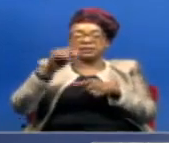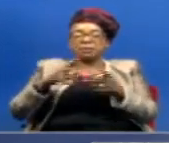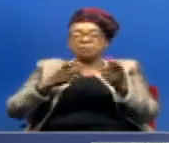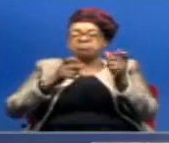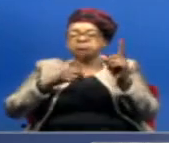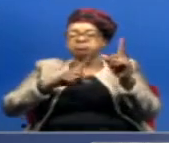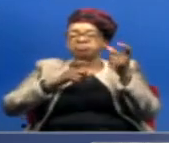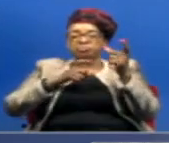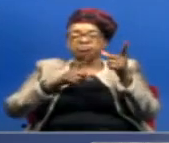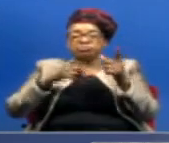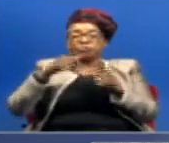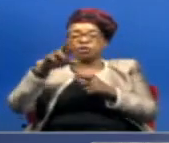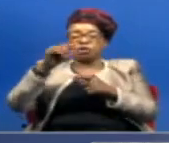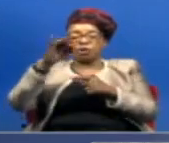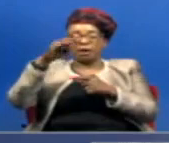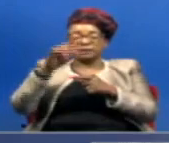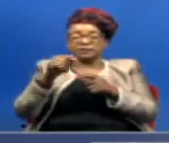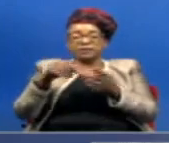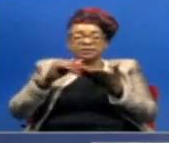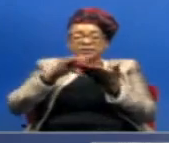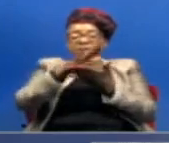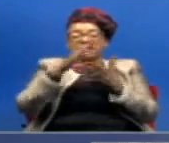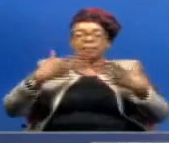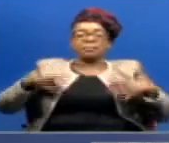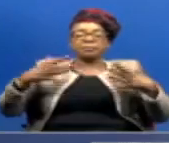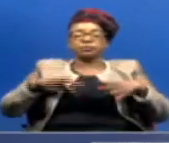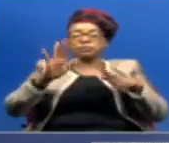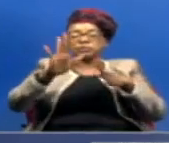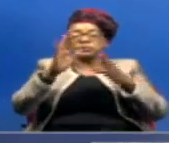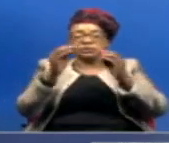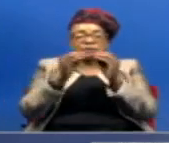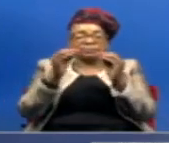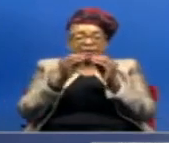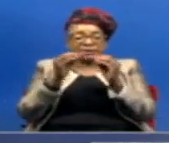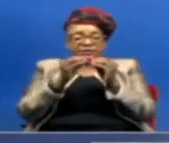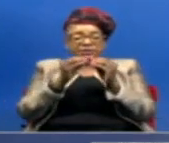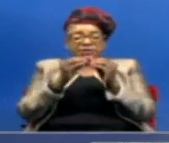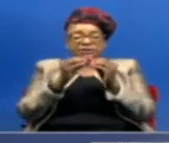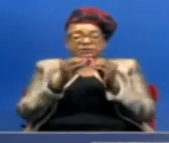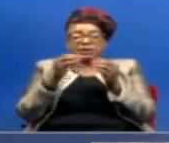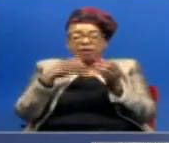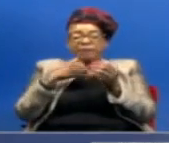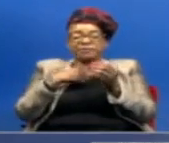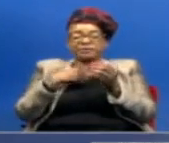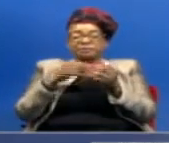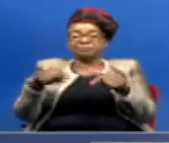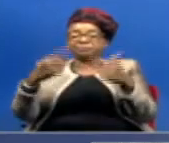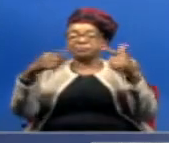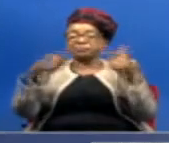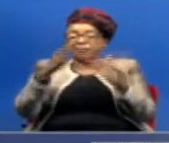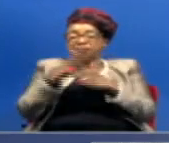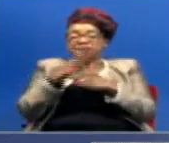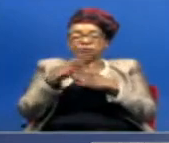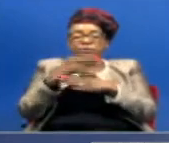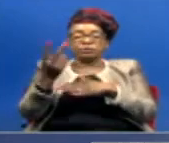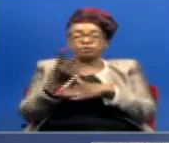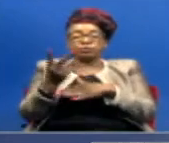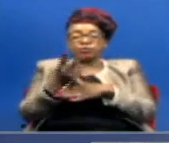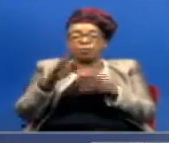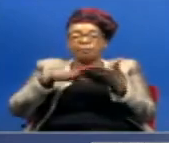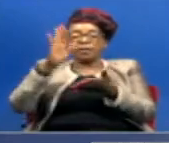rockets and sent gunmen into Israeli territory in a major escalation of the long-running conflict between the two sides. More than 100 people